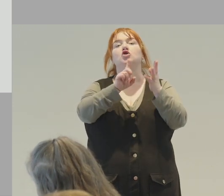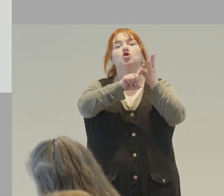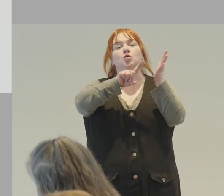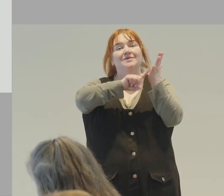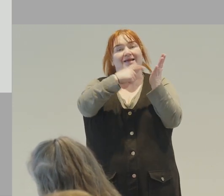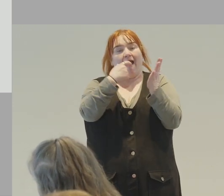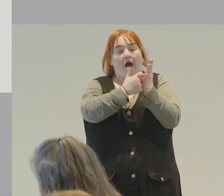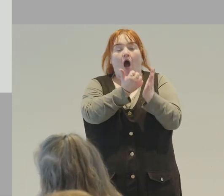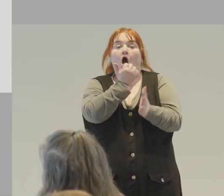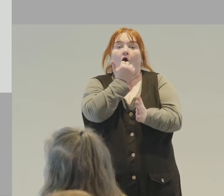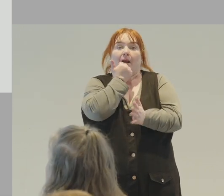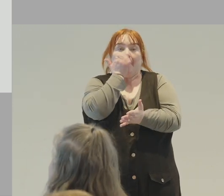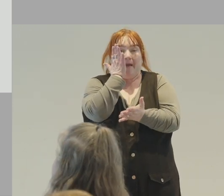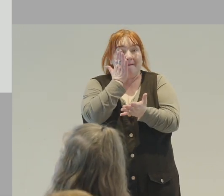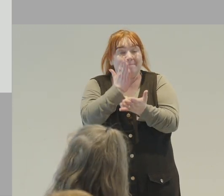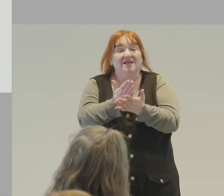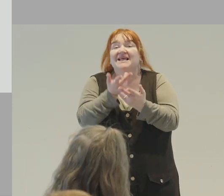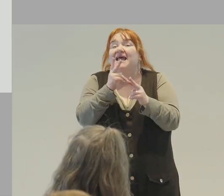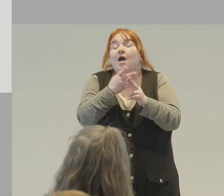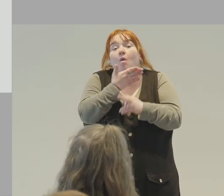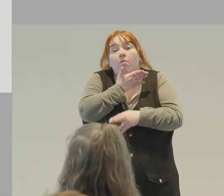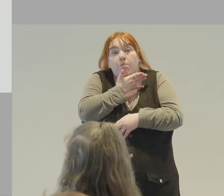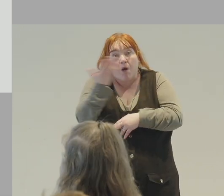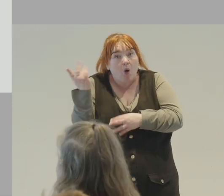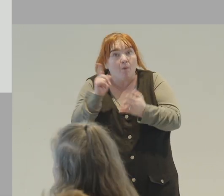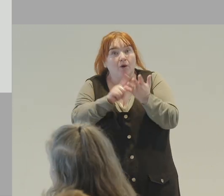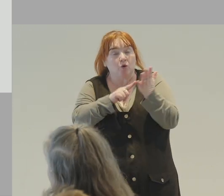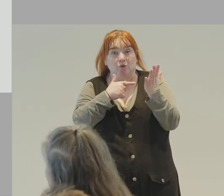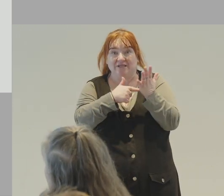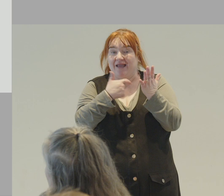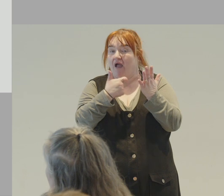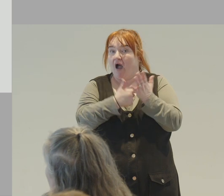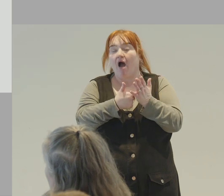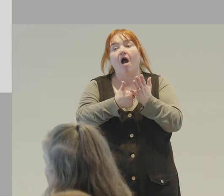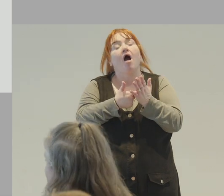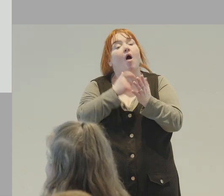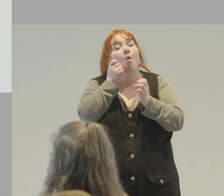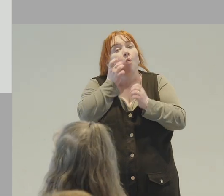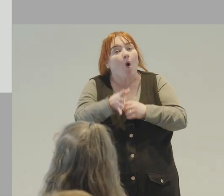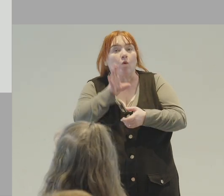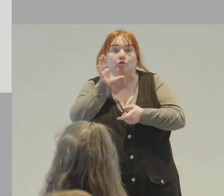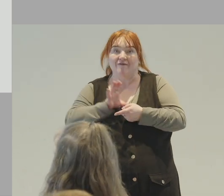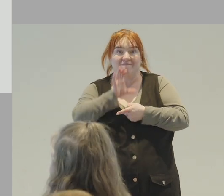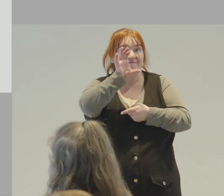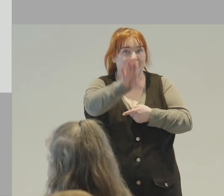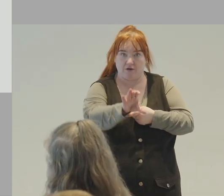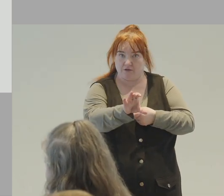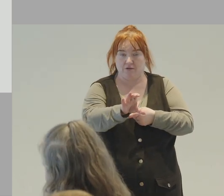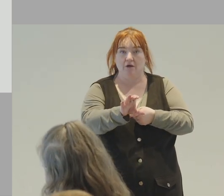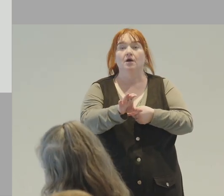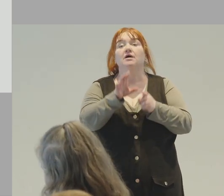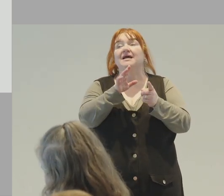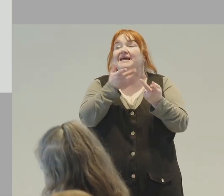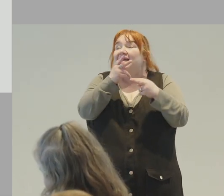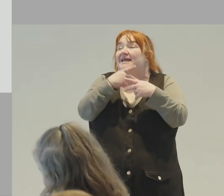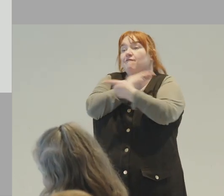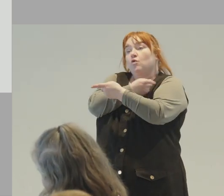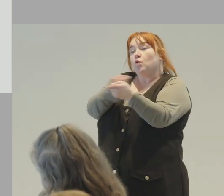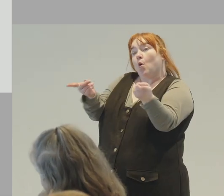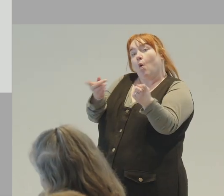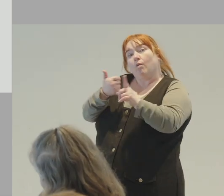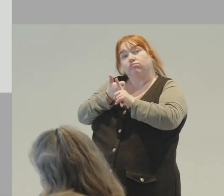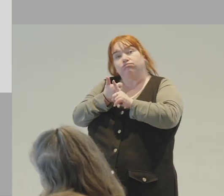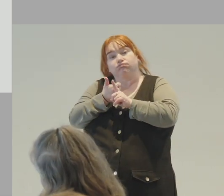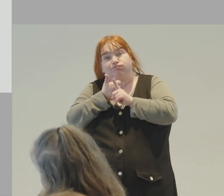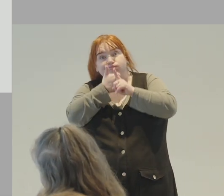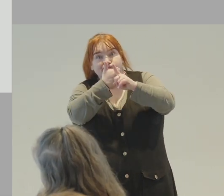advice is, if you're an organization that's supporting somebody to get access to work, they're just starting to work with you, the turnaround